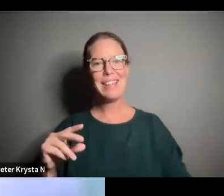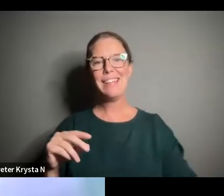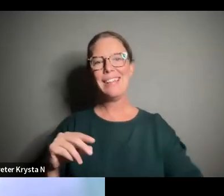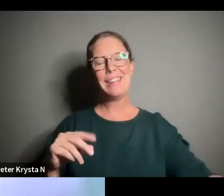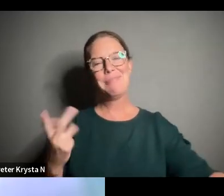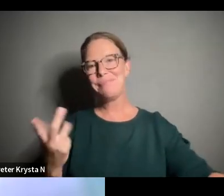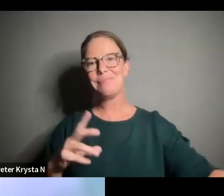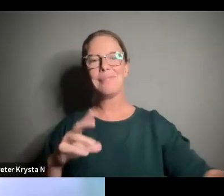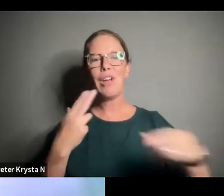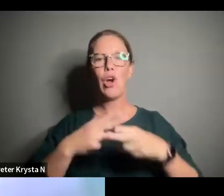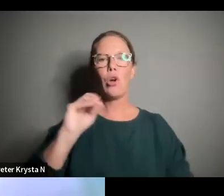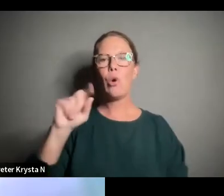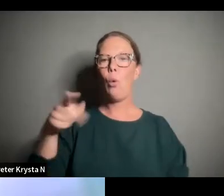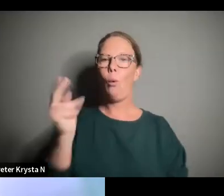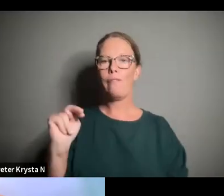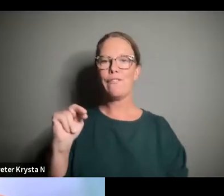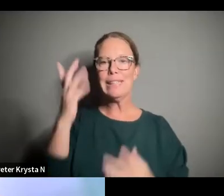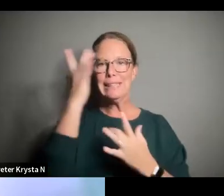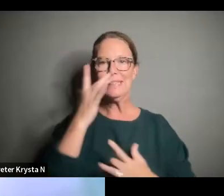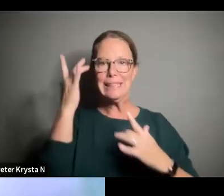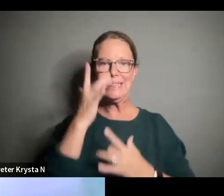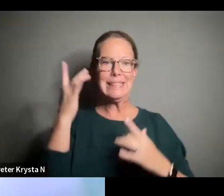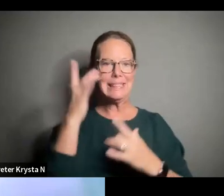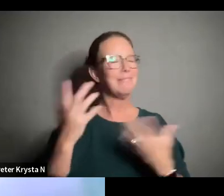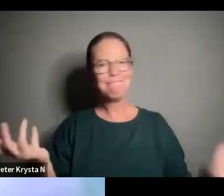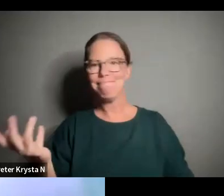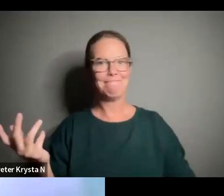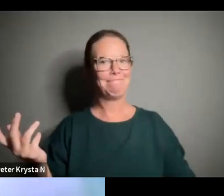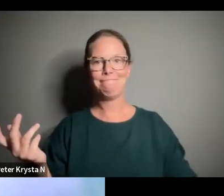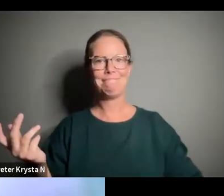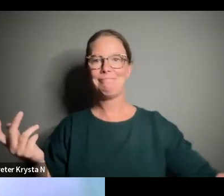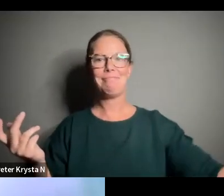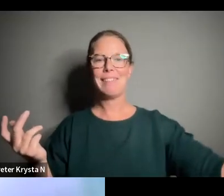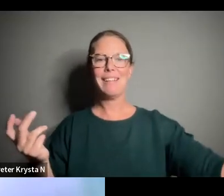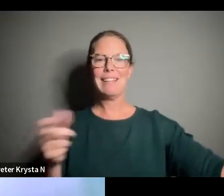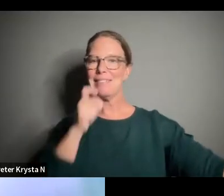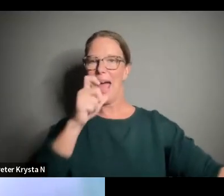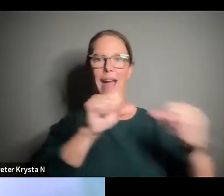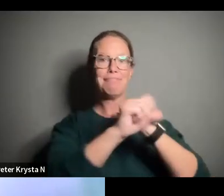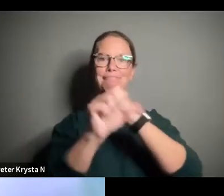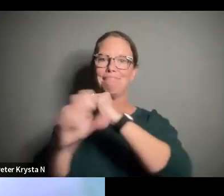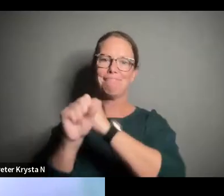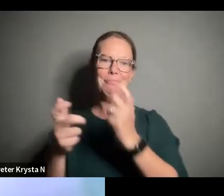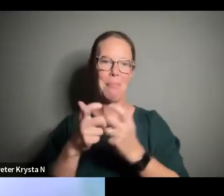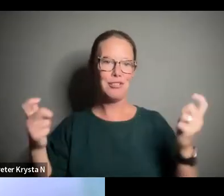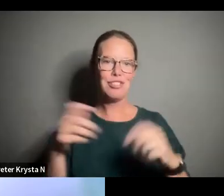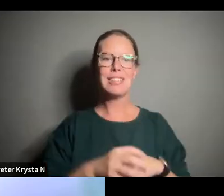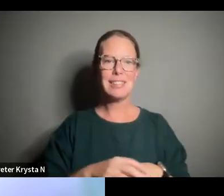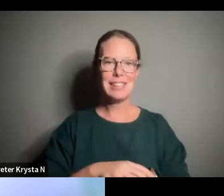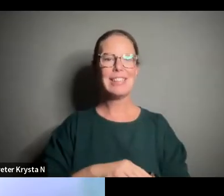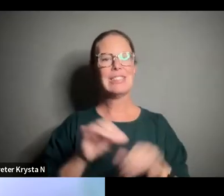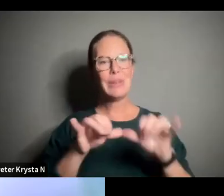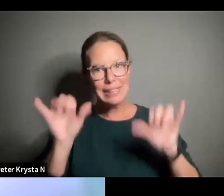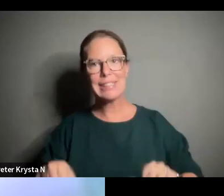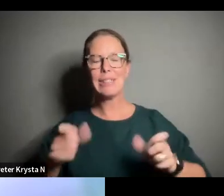and Linda, you're familiar with the freehand system kind of went bankrupt. So, this is a system that we think you have to manage